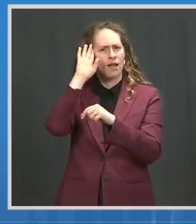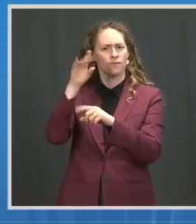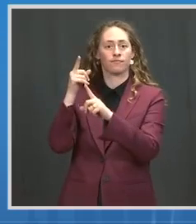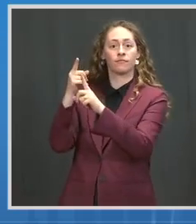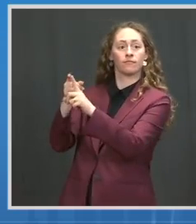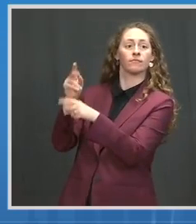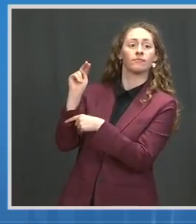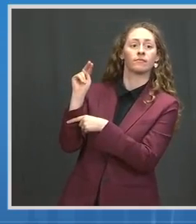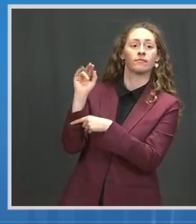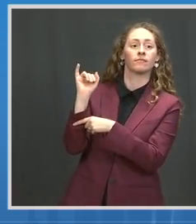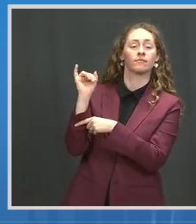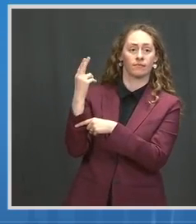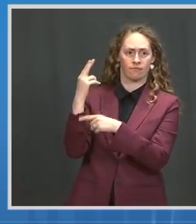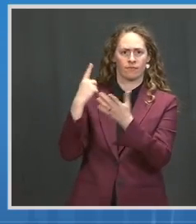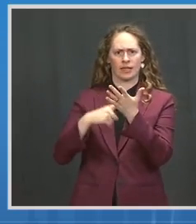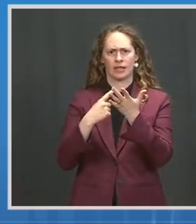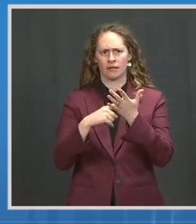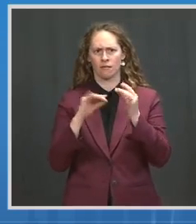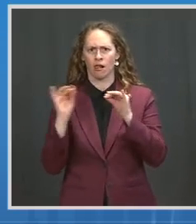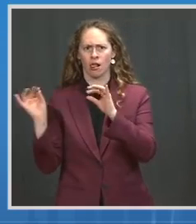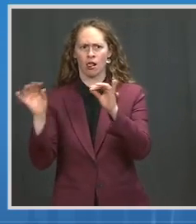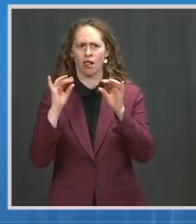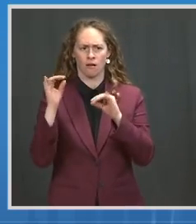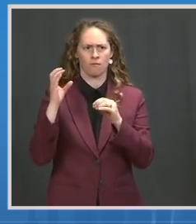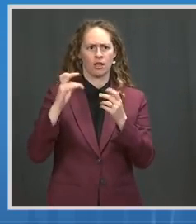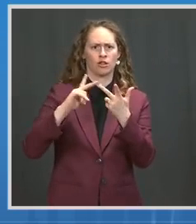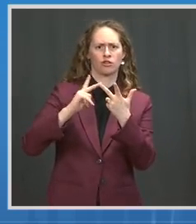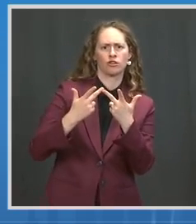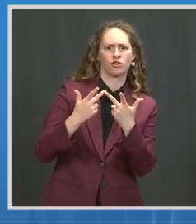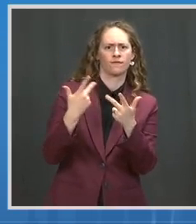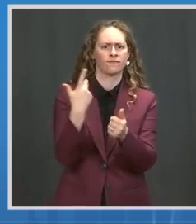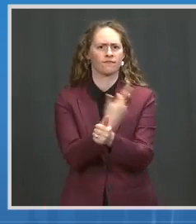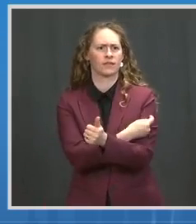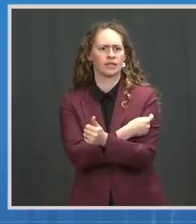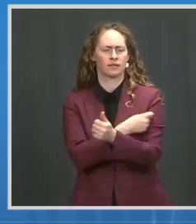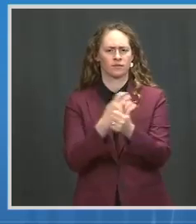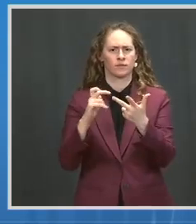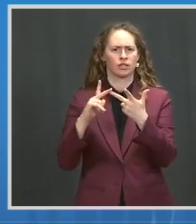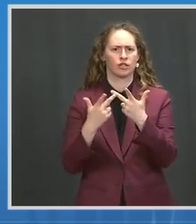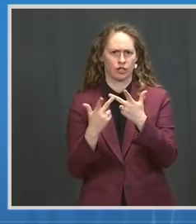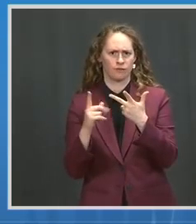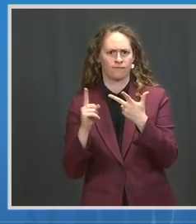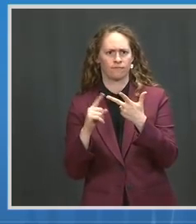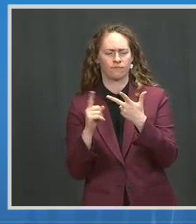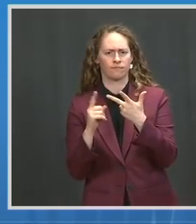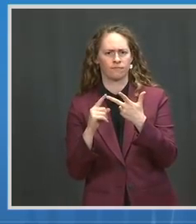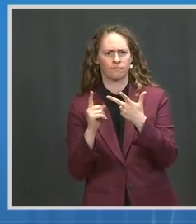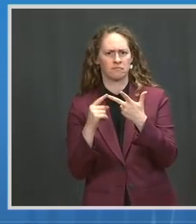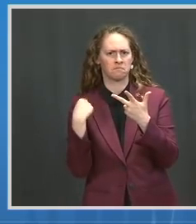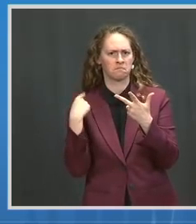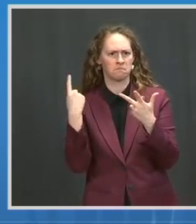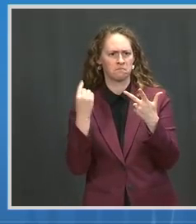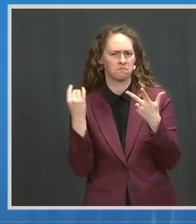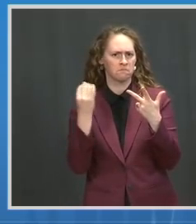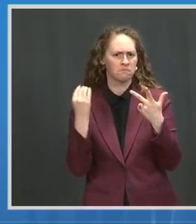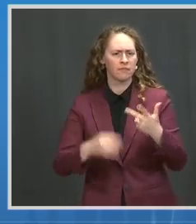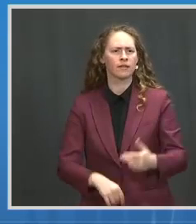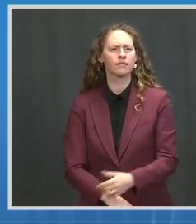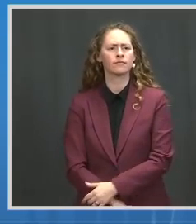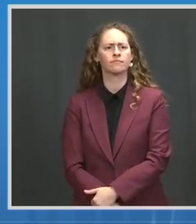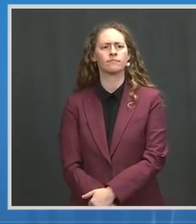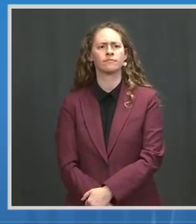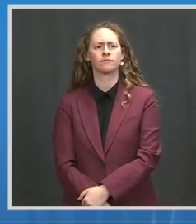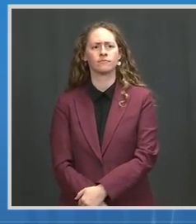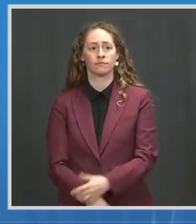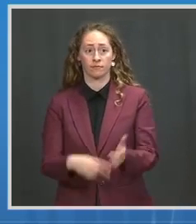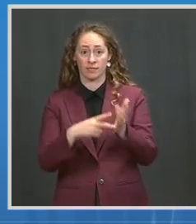the B135, and I was wondering, given what you just were talking about with the Delta, if the lab is working on those boosters as well.